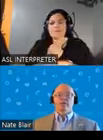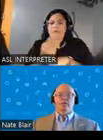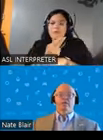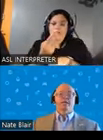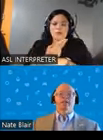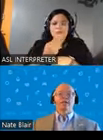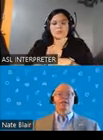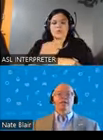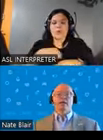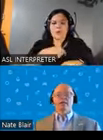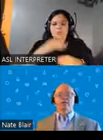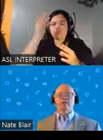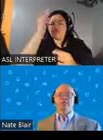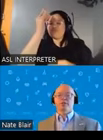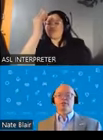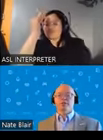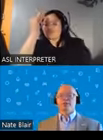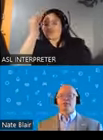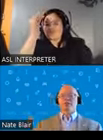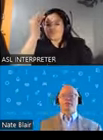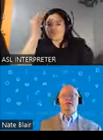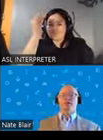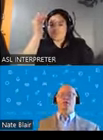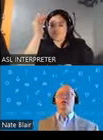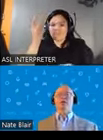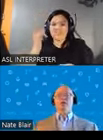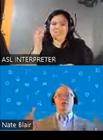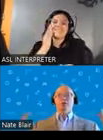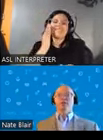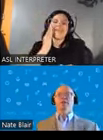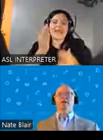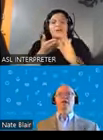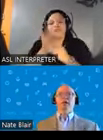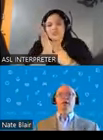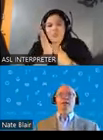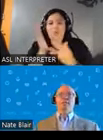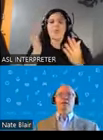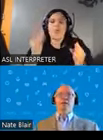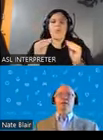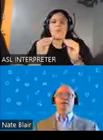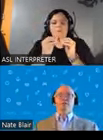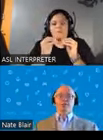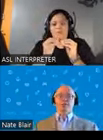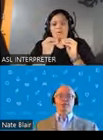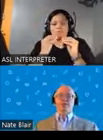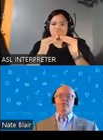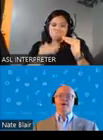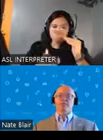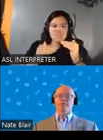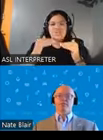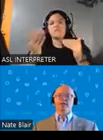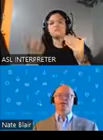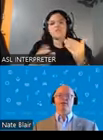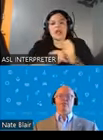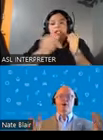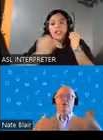or less resiliency in the transmission and distribution expansion, or making sure that that expansion is as resilient as